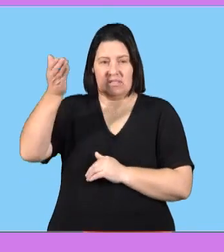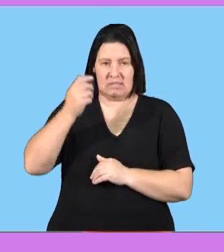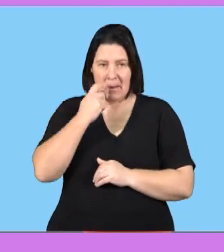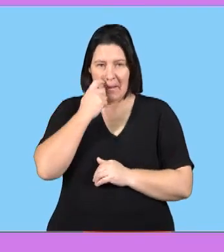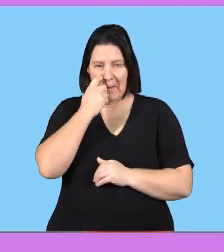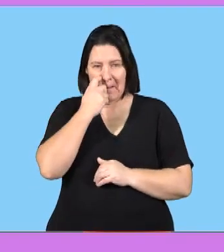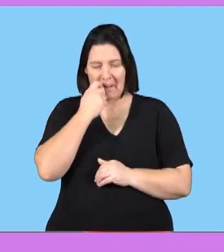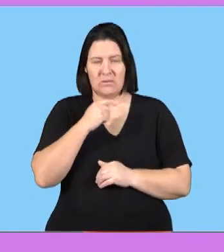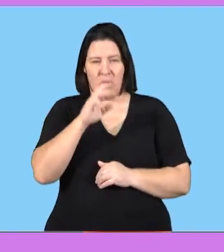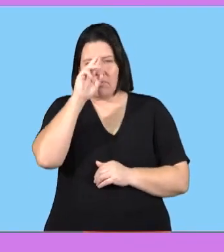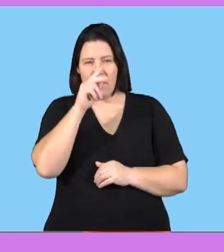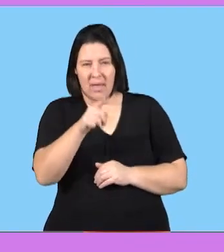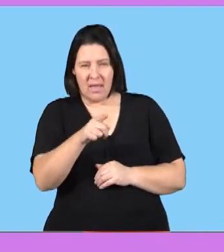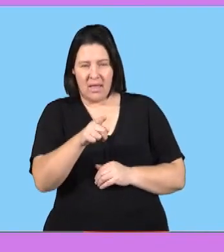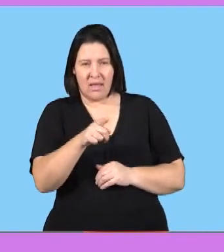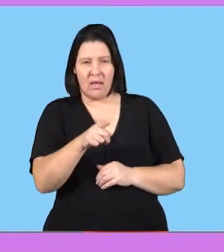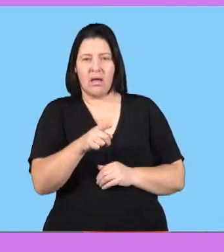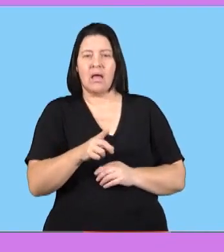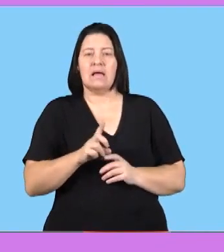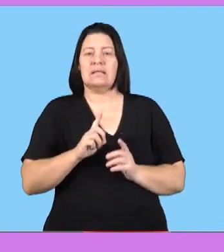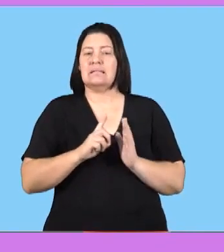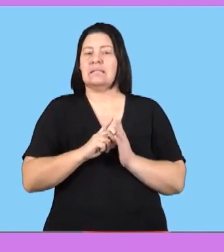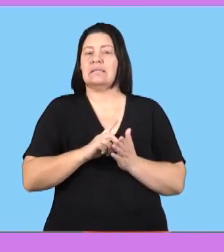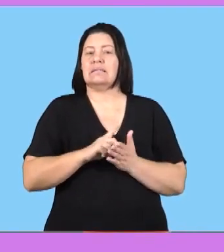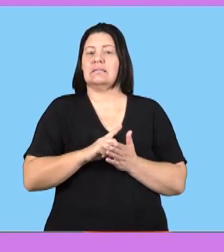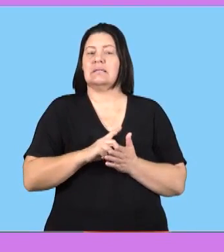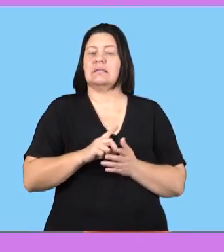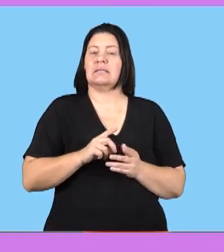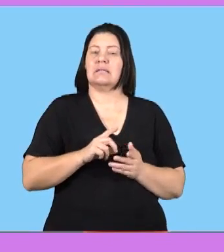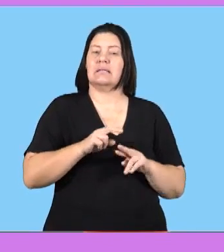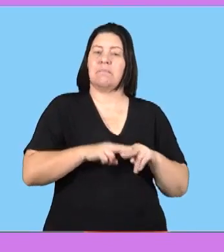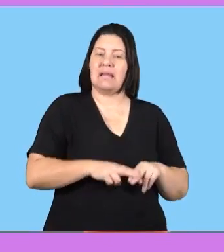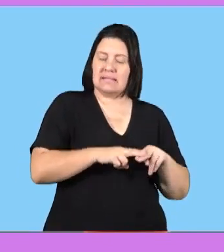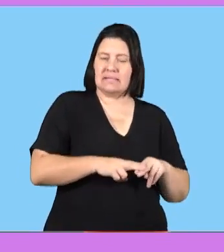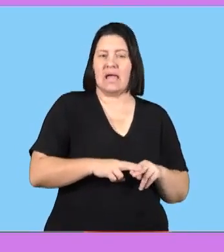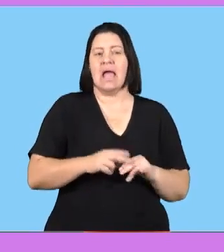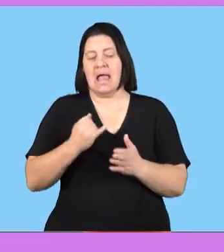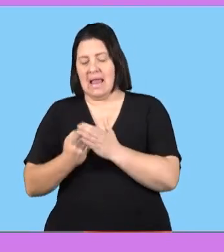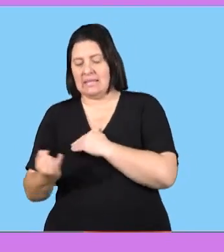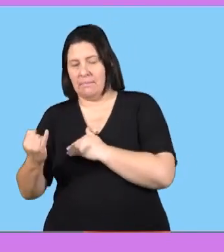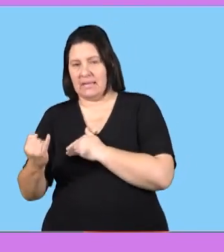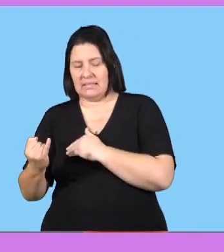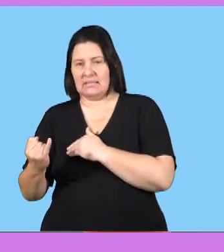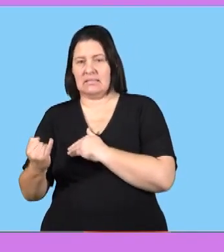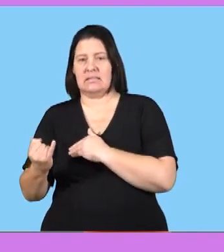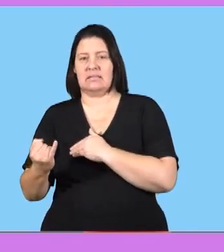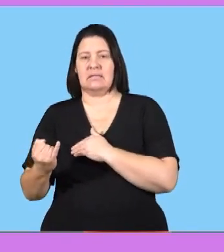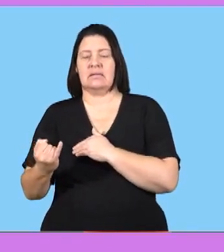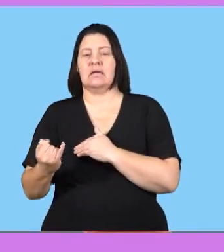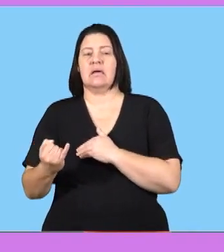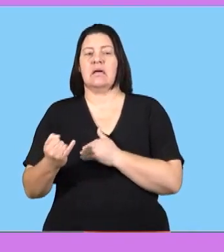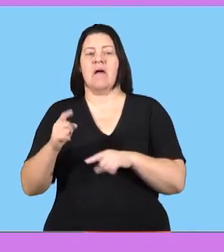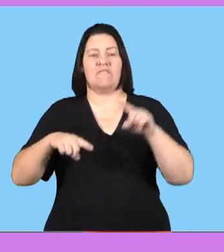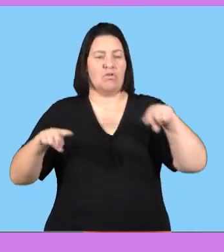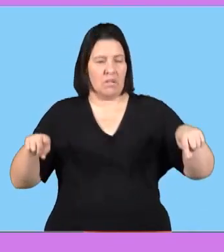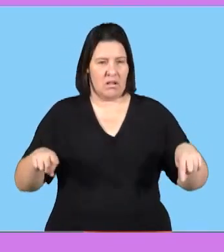increases. So I hope you still remember what dependent variable is and what the independent variable is. I'm going to explain